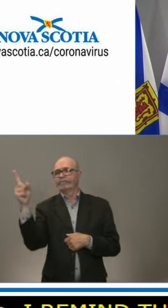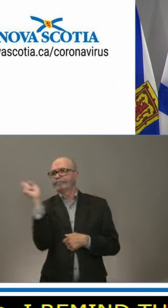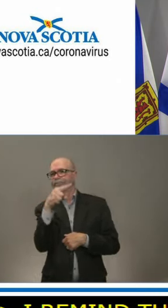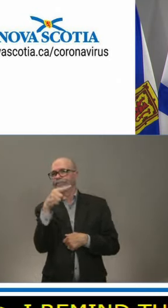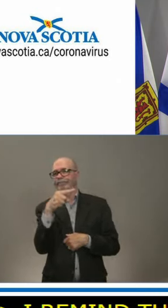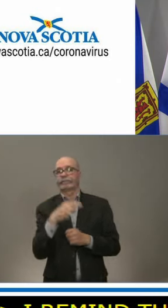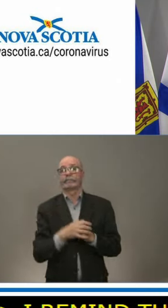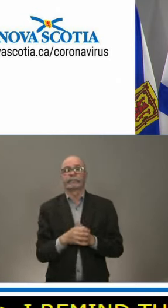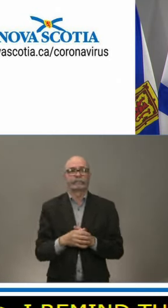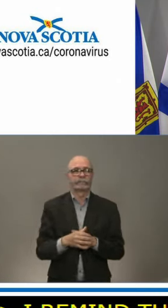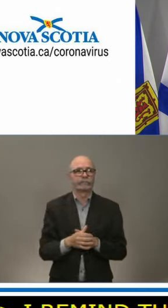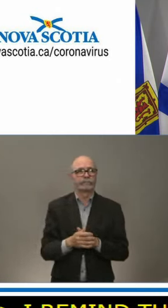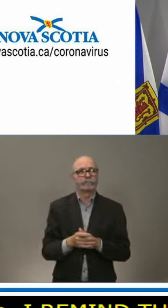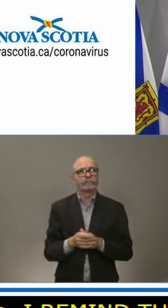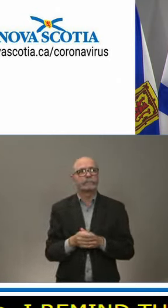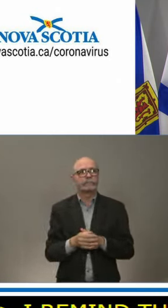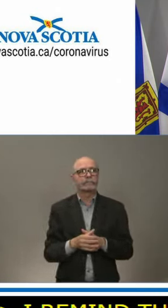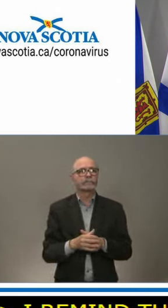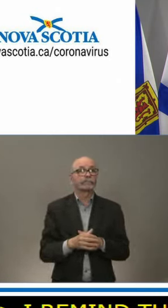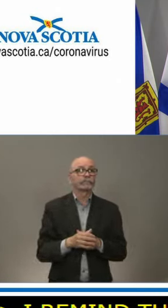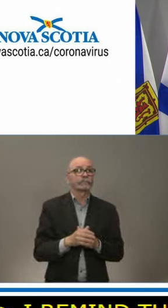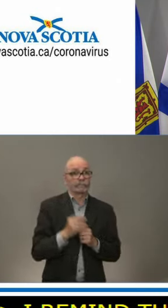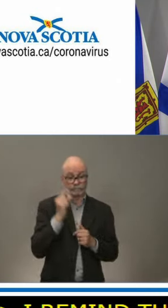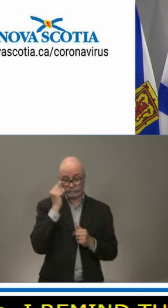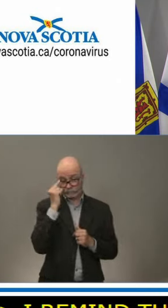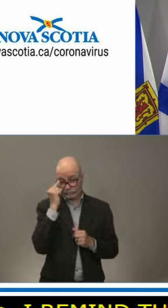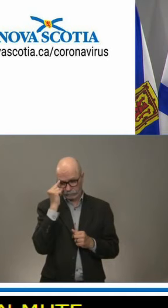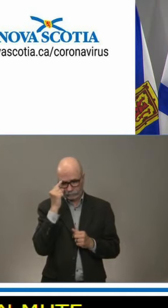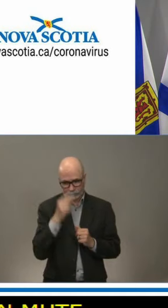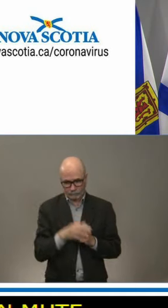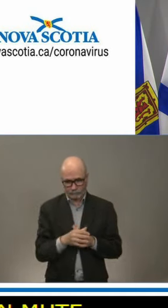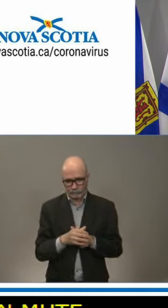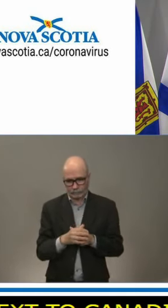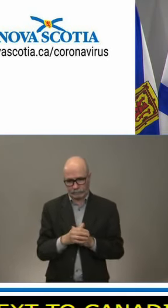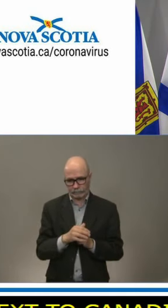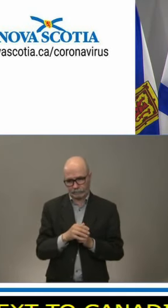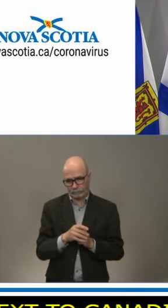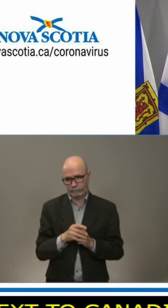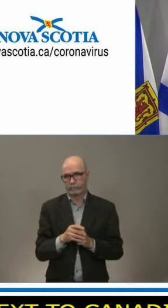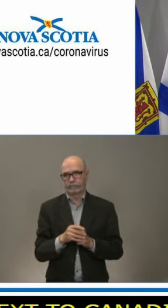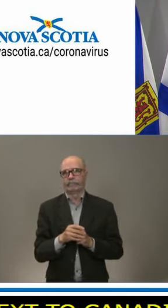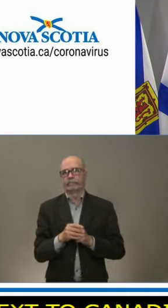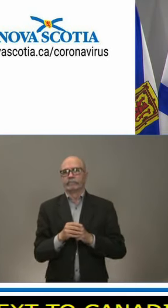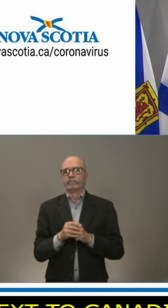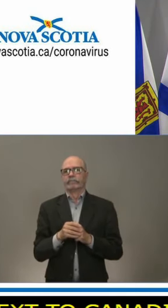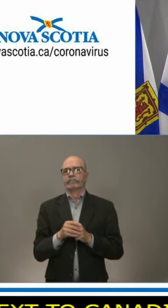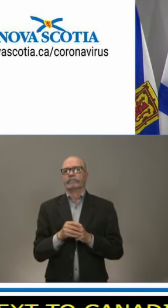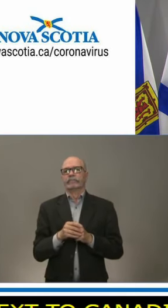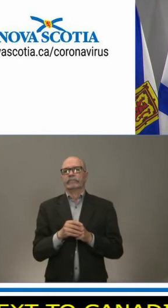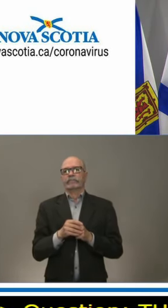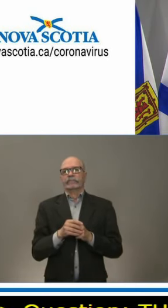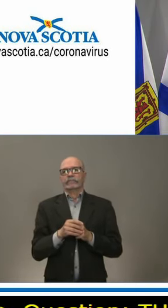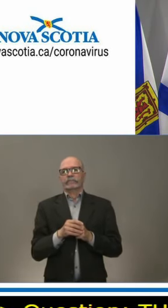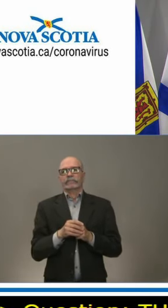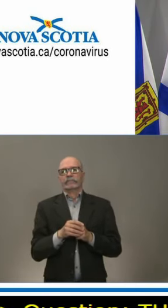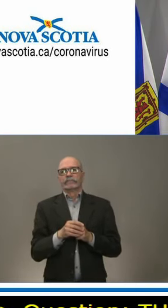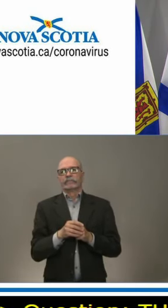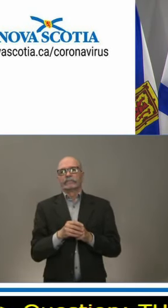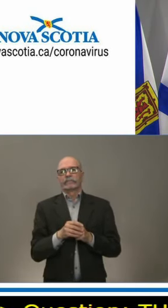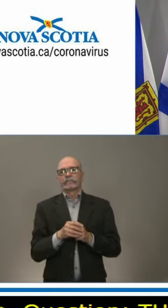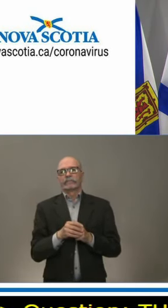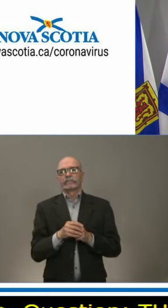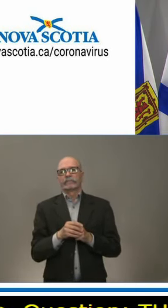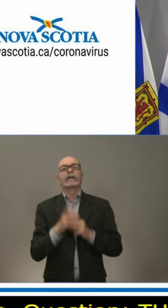Thank you. I'm just wondering, there was a contract signed announcement today with Stanfield. Looks like you're getting